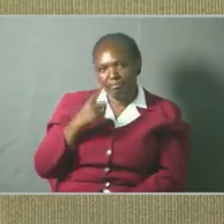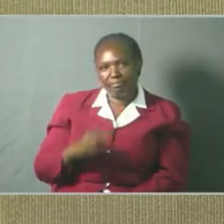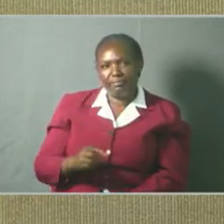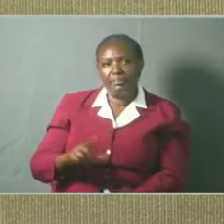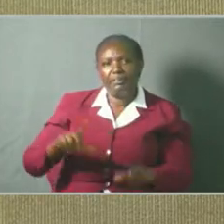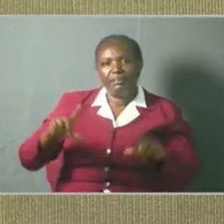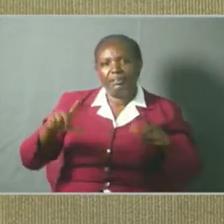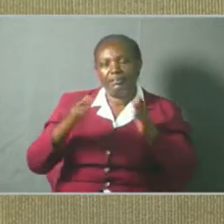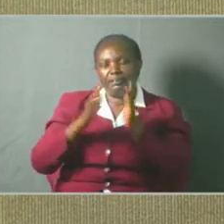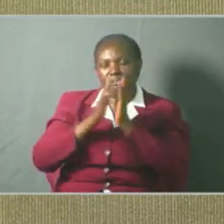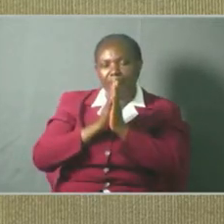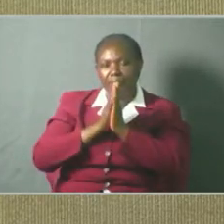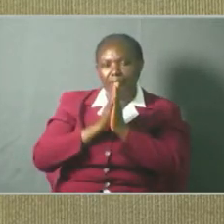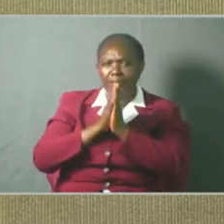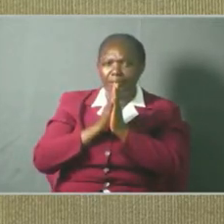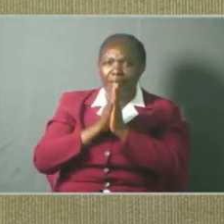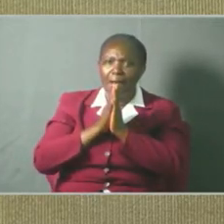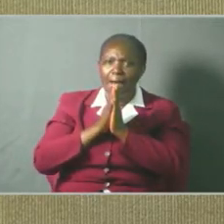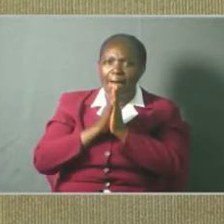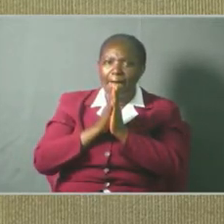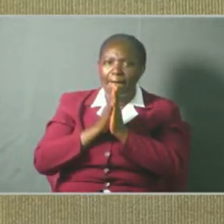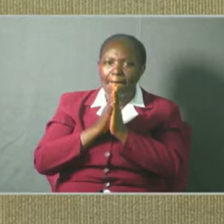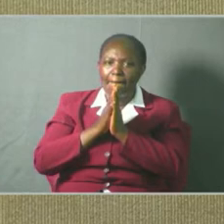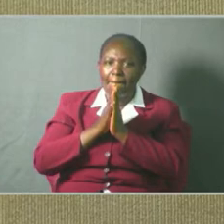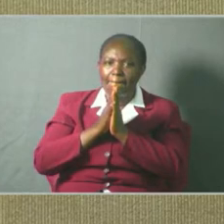Shall we pray?